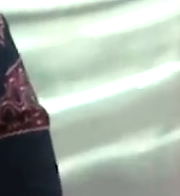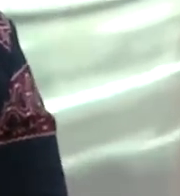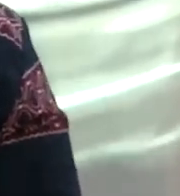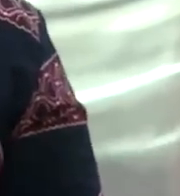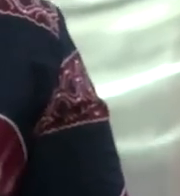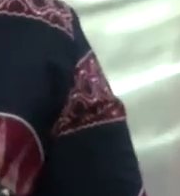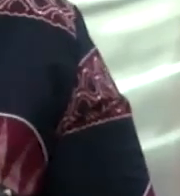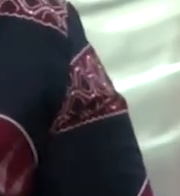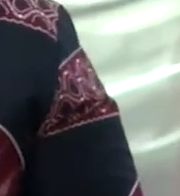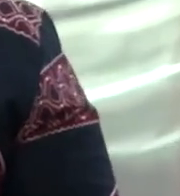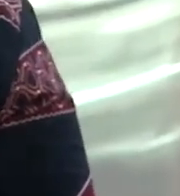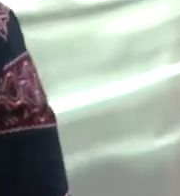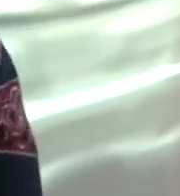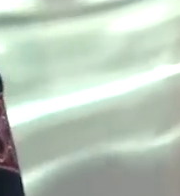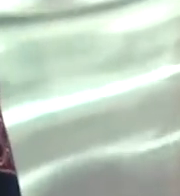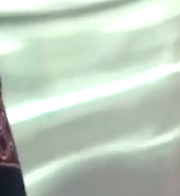anajibu.